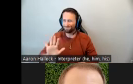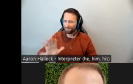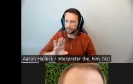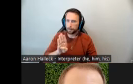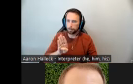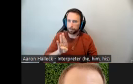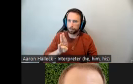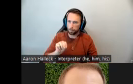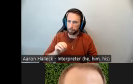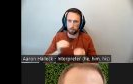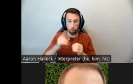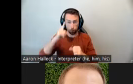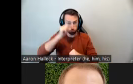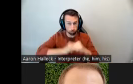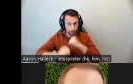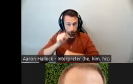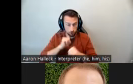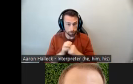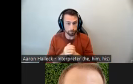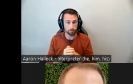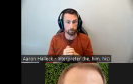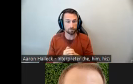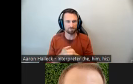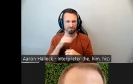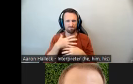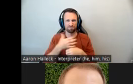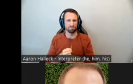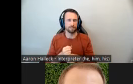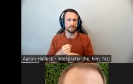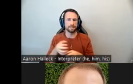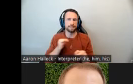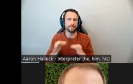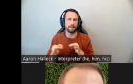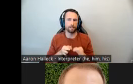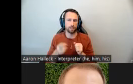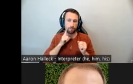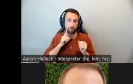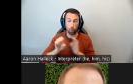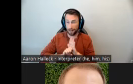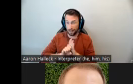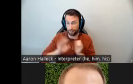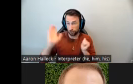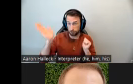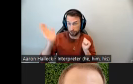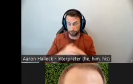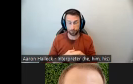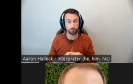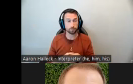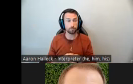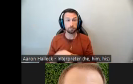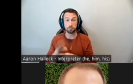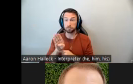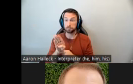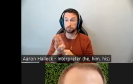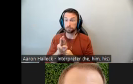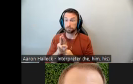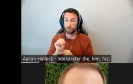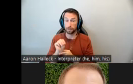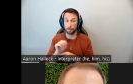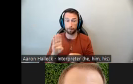that. So here's a definition, an elevator speech to consider. BRM is a business-focused organization